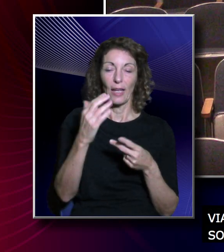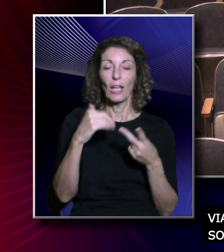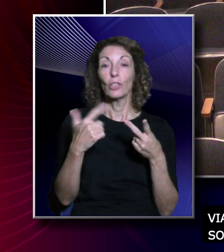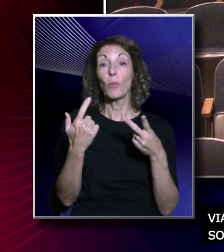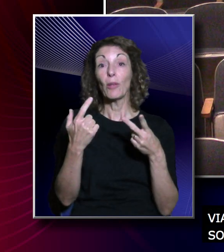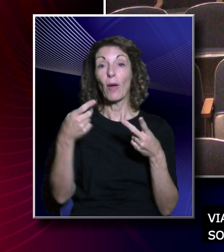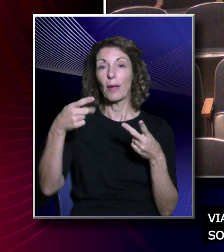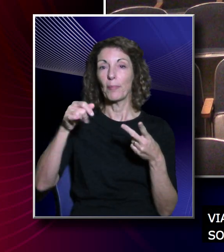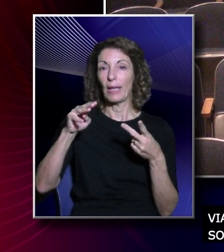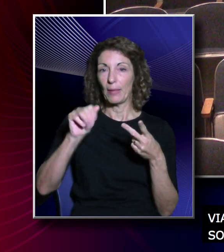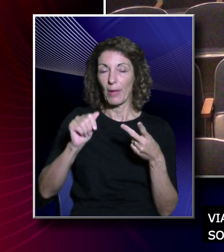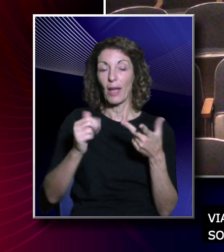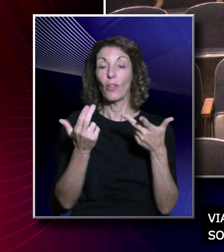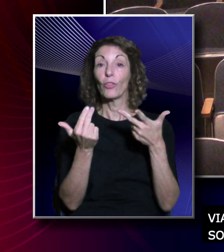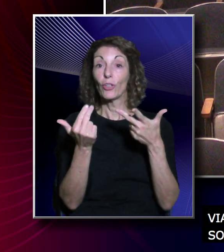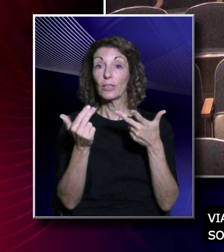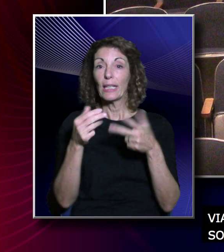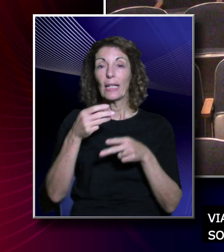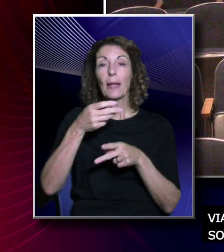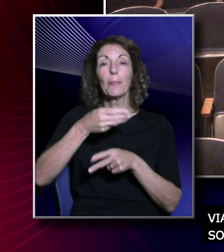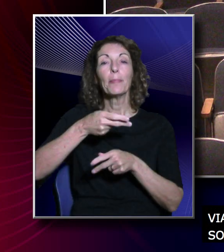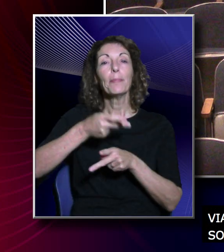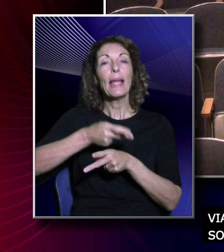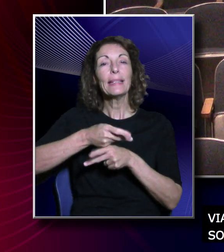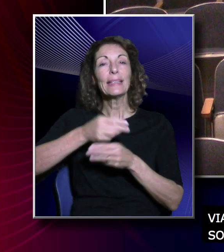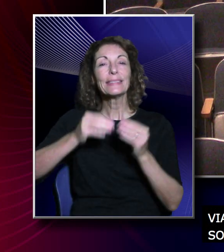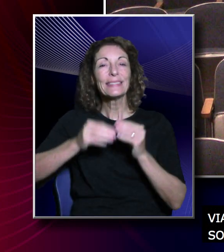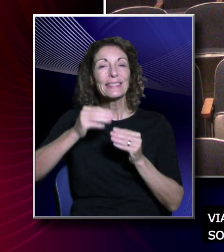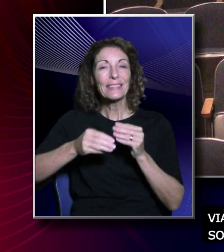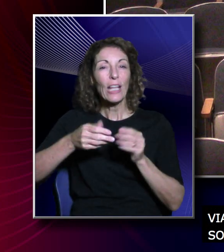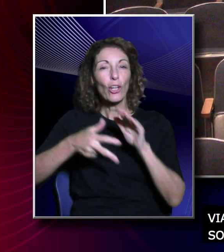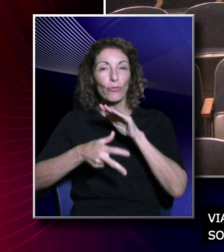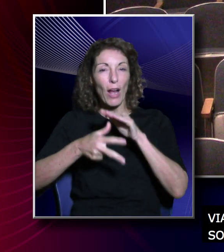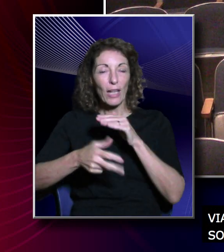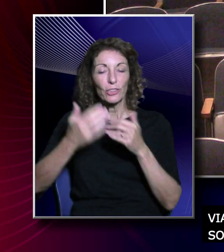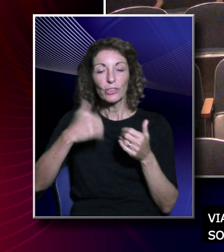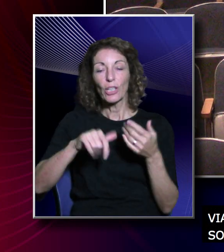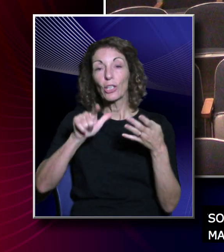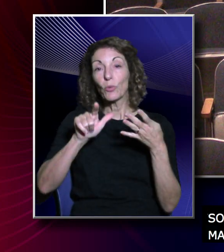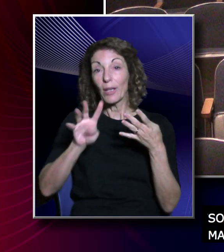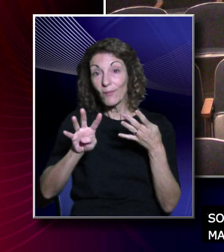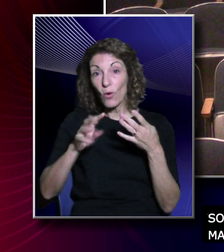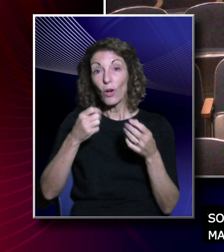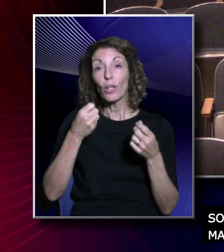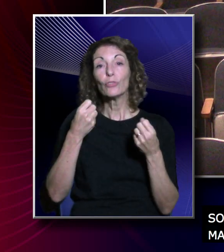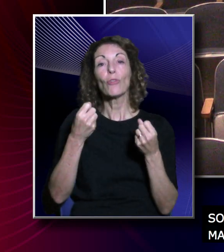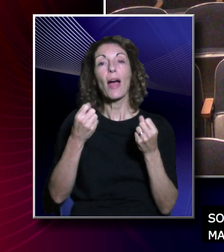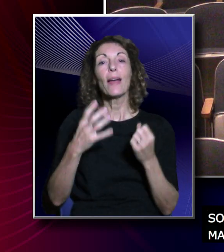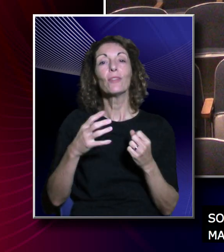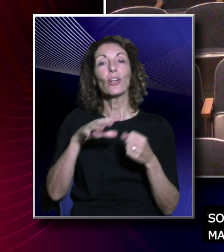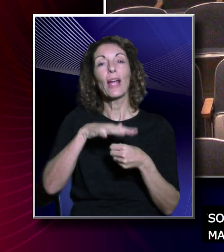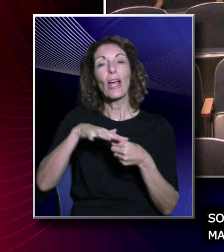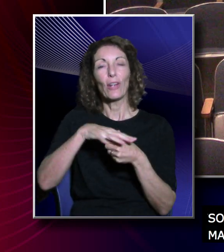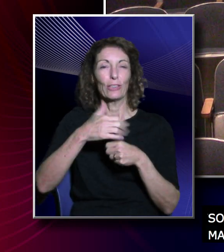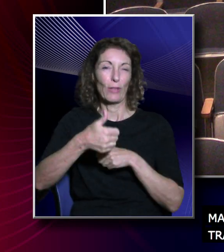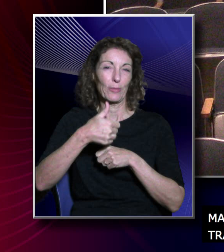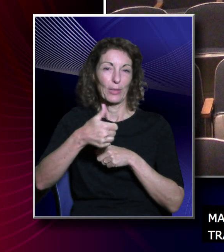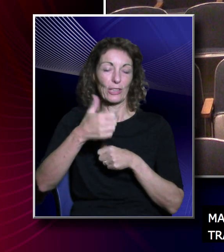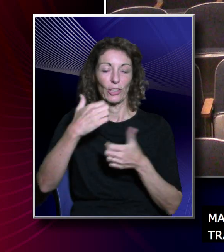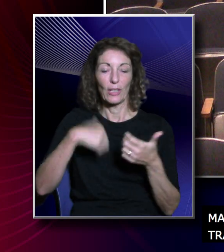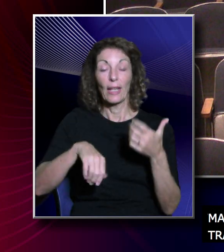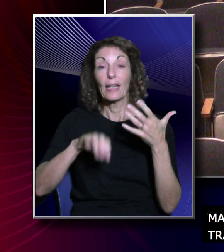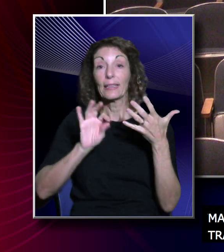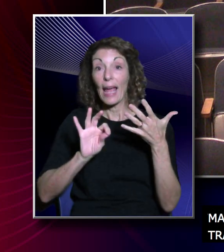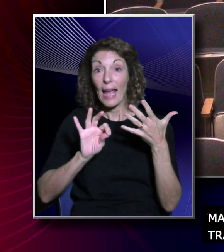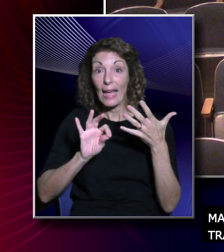Pima, 13, which is the maintenance garage, 24, which is the driver's quarters or transportation, and number 9, which is the high